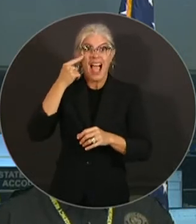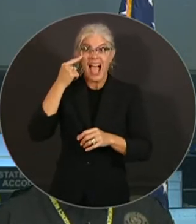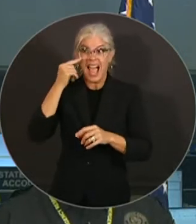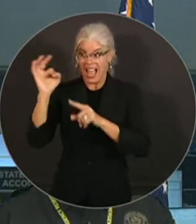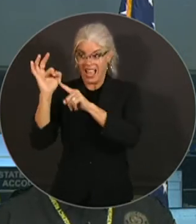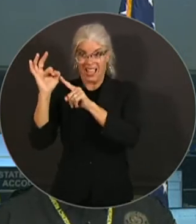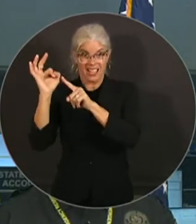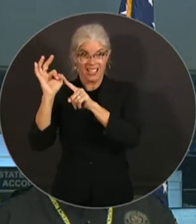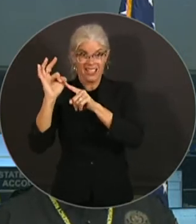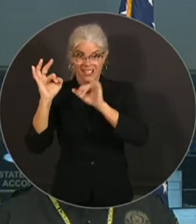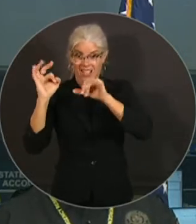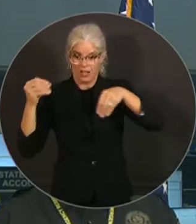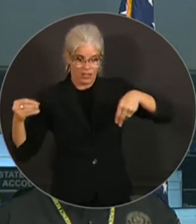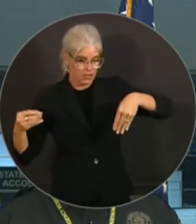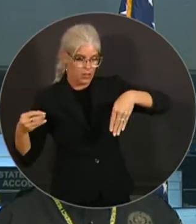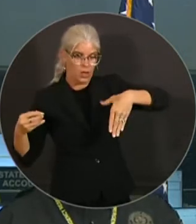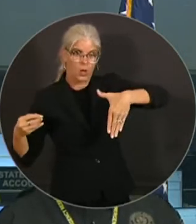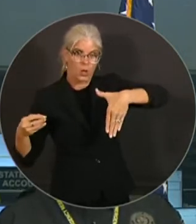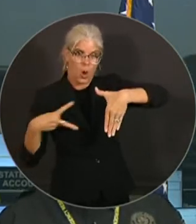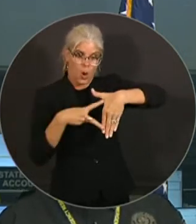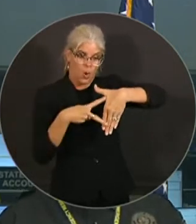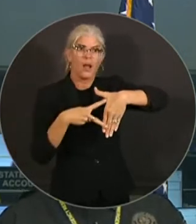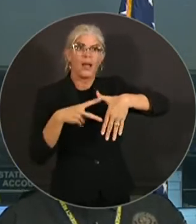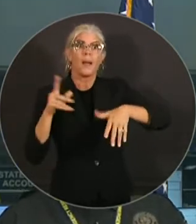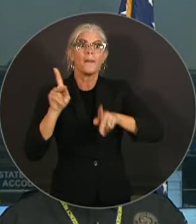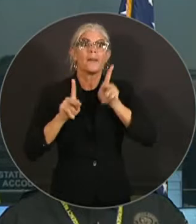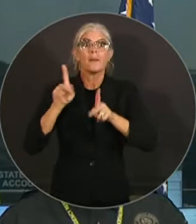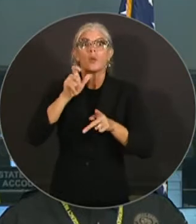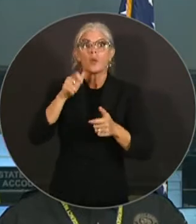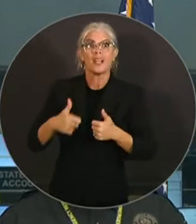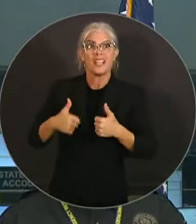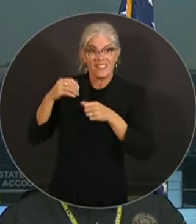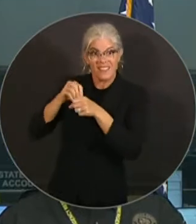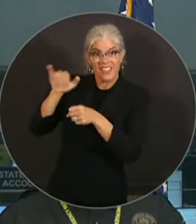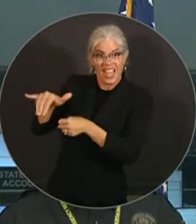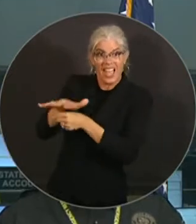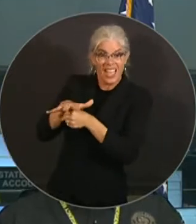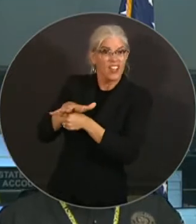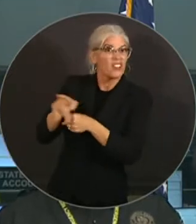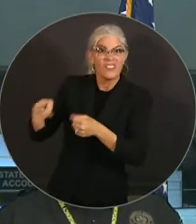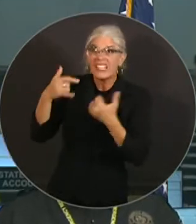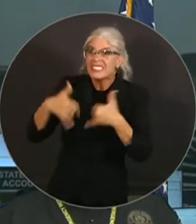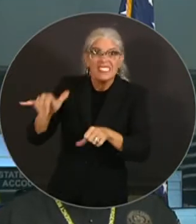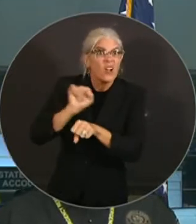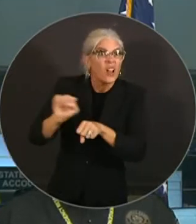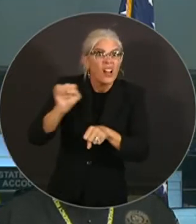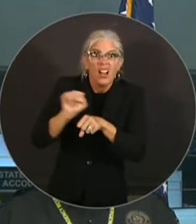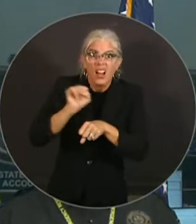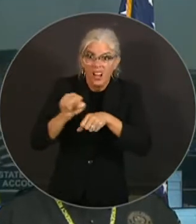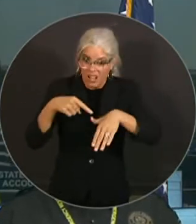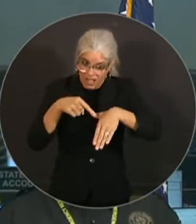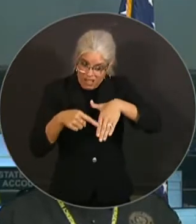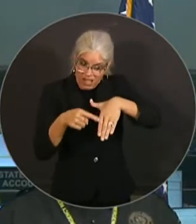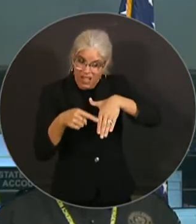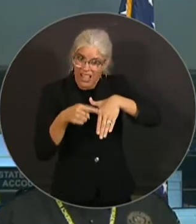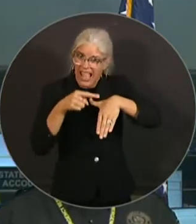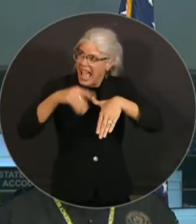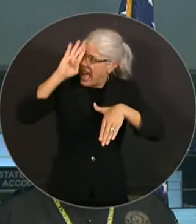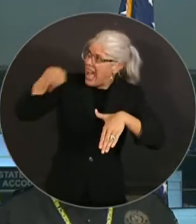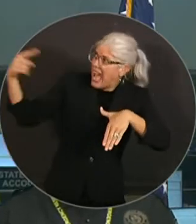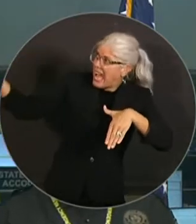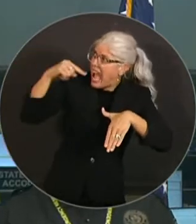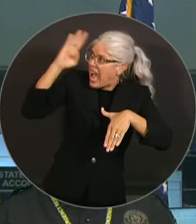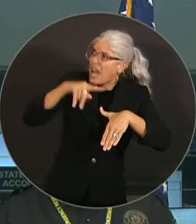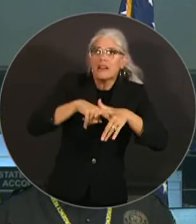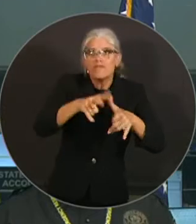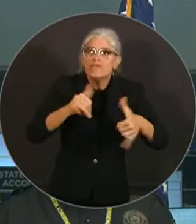our local communities. We encourage all of our local governments, all of our local municipalities, please marshal every